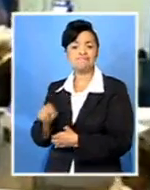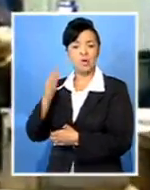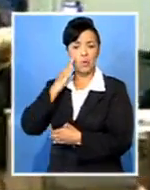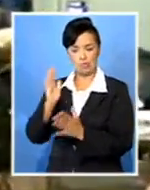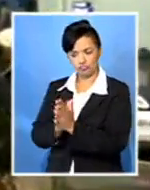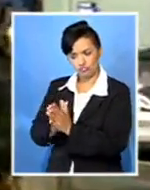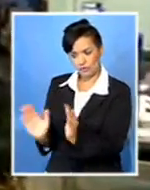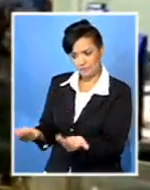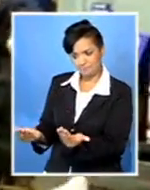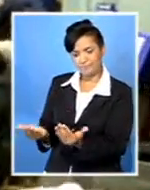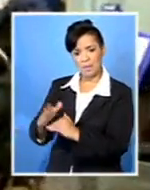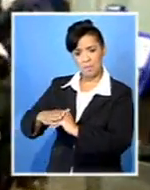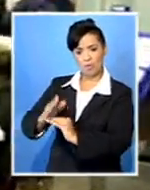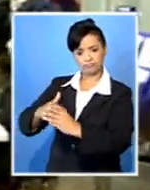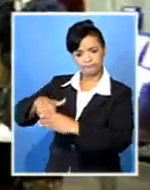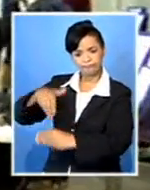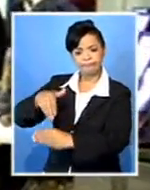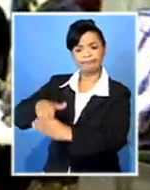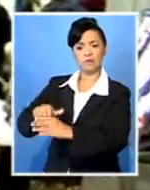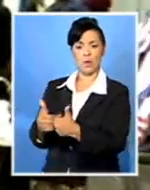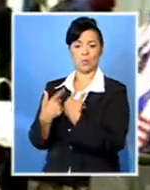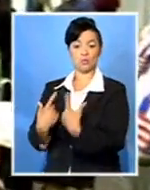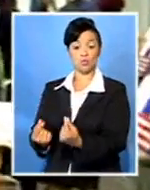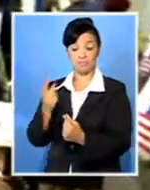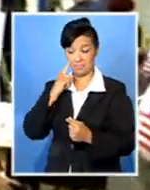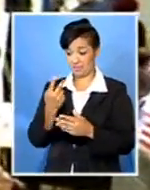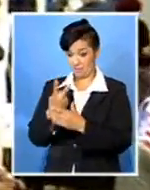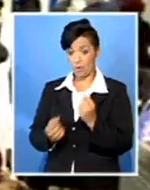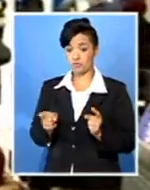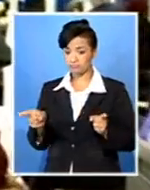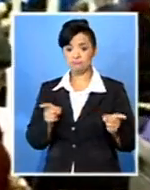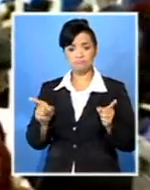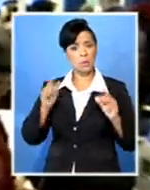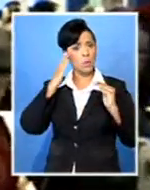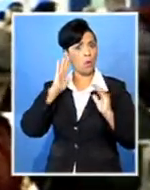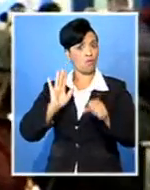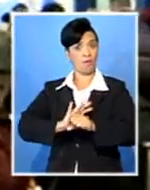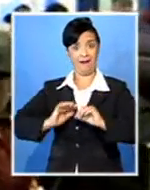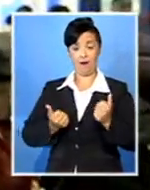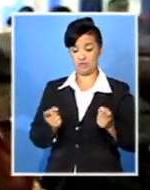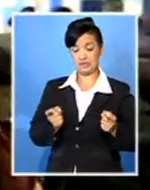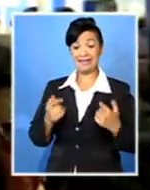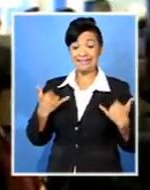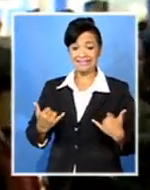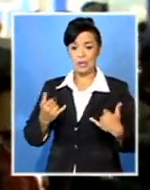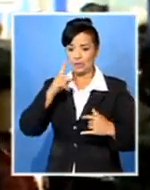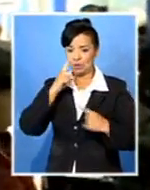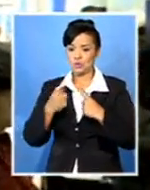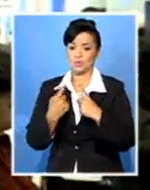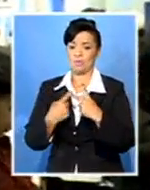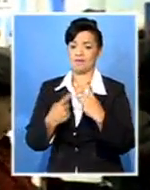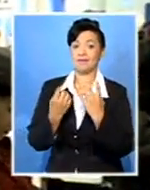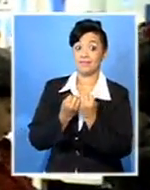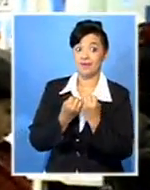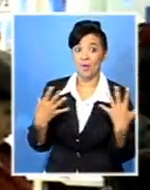to the polls. So I imagine that both campaigns are very well versed in how to do that, but it's all about a numbers game now. The